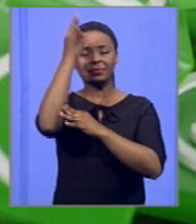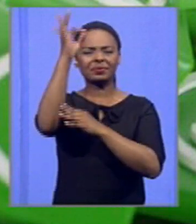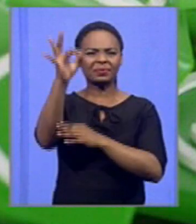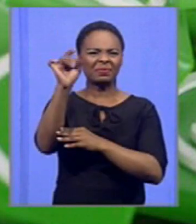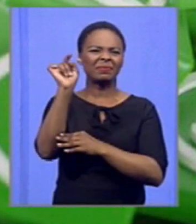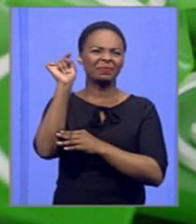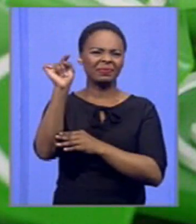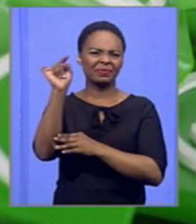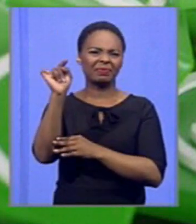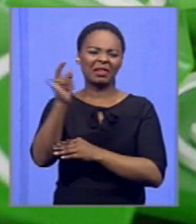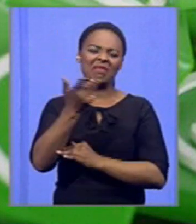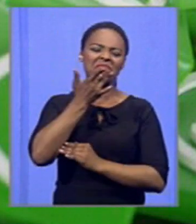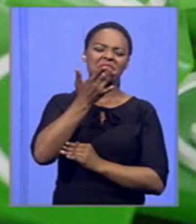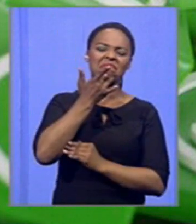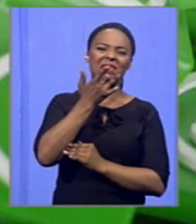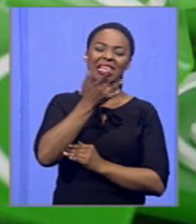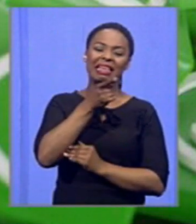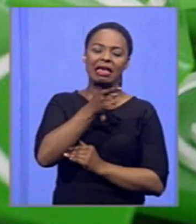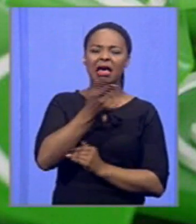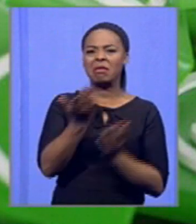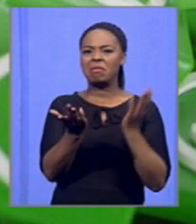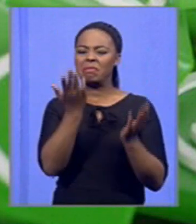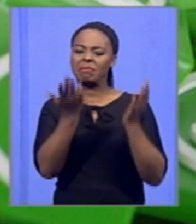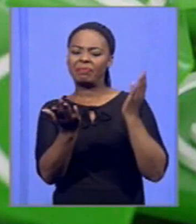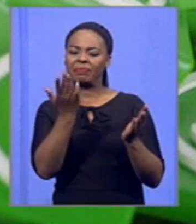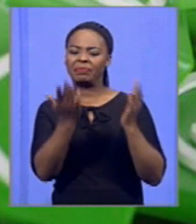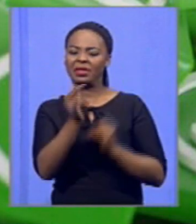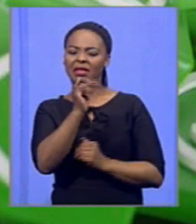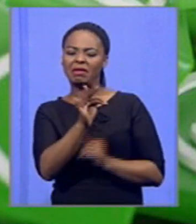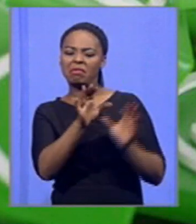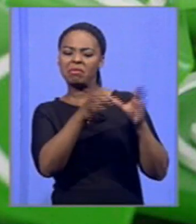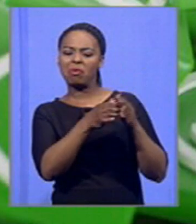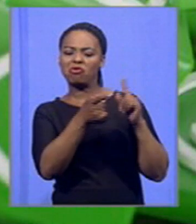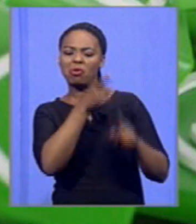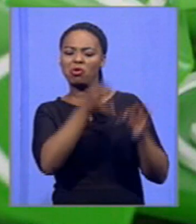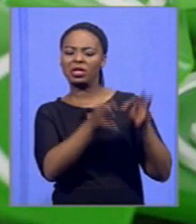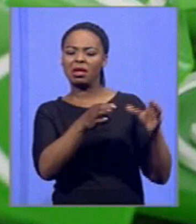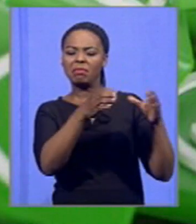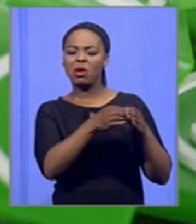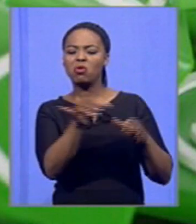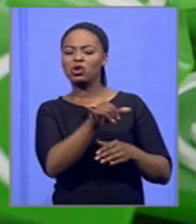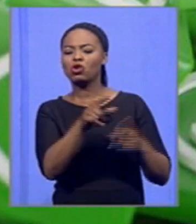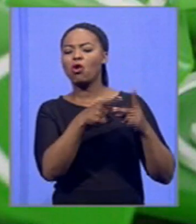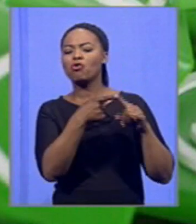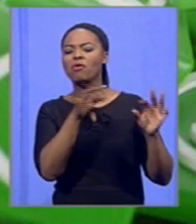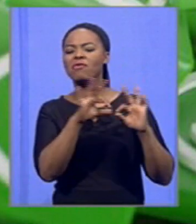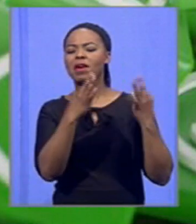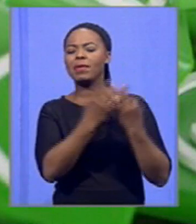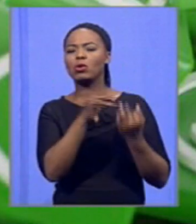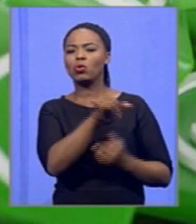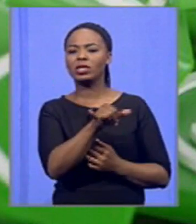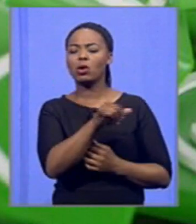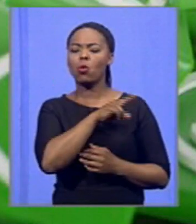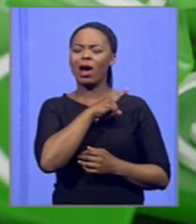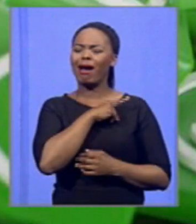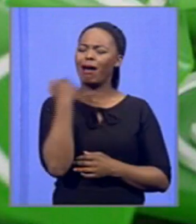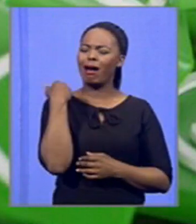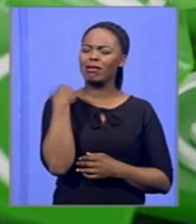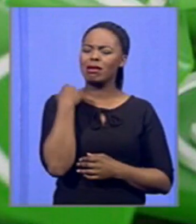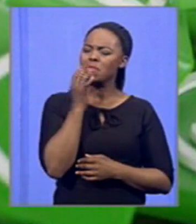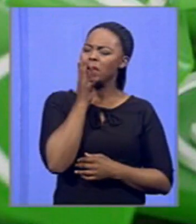ya ka lehlakore o kgetha hore wa leloko le feng wa family efeng. Ba batjha ba bangata ba teng ba qetileng ko